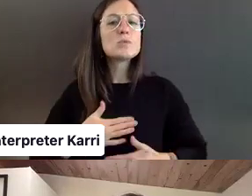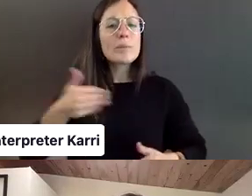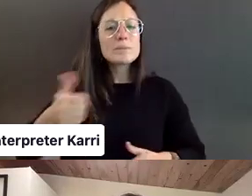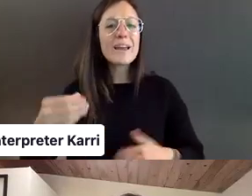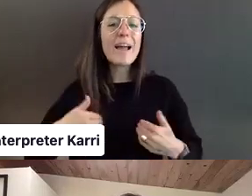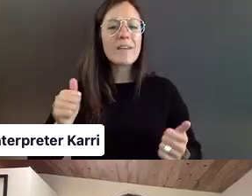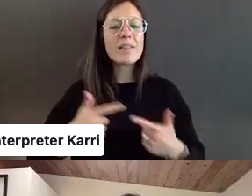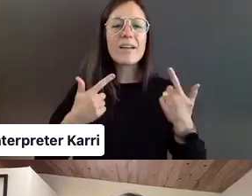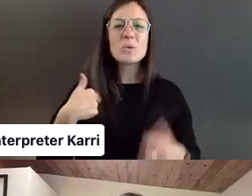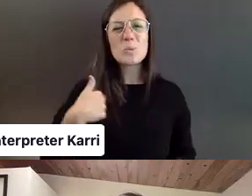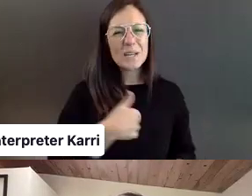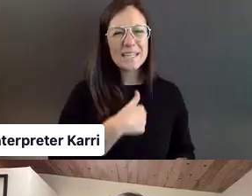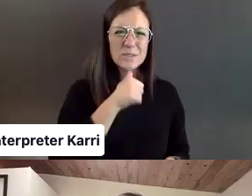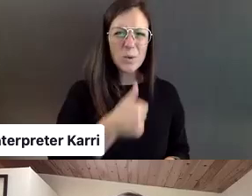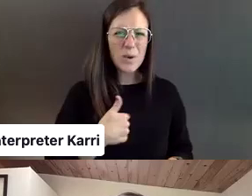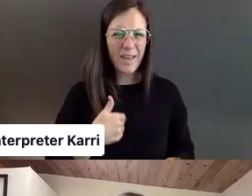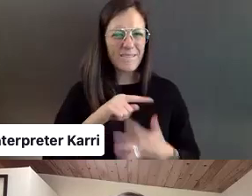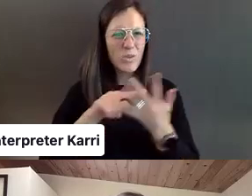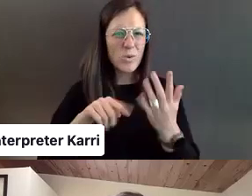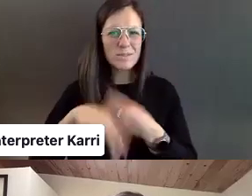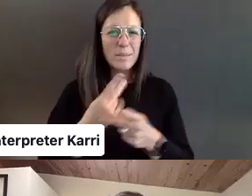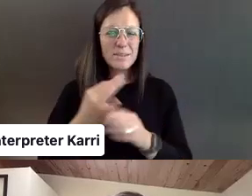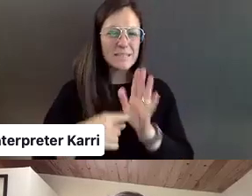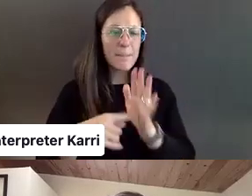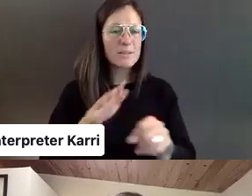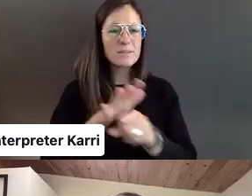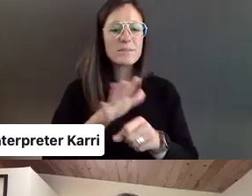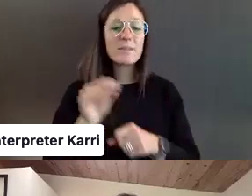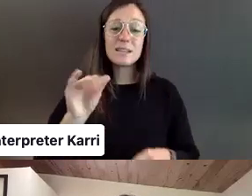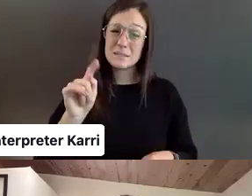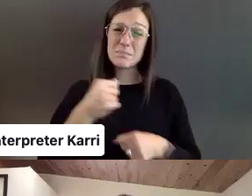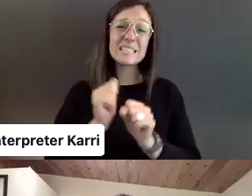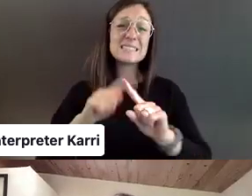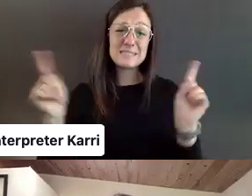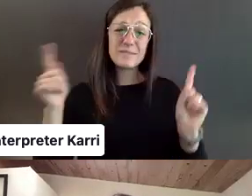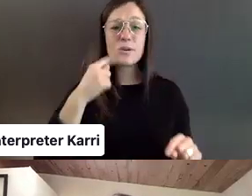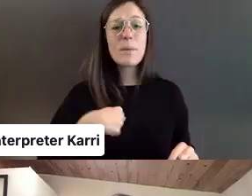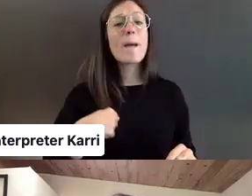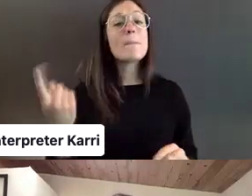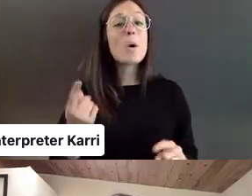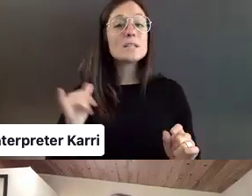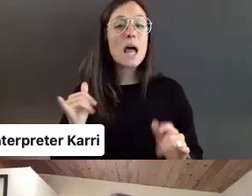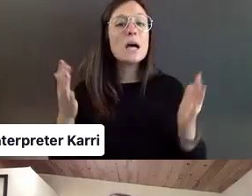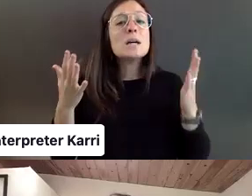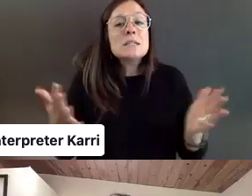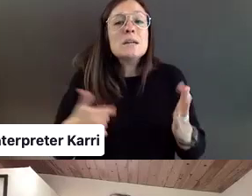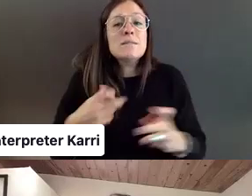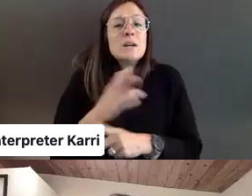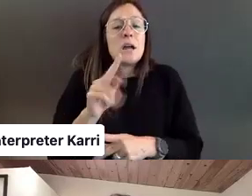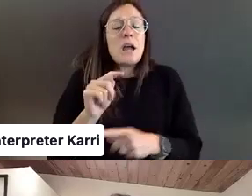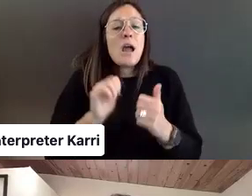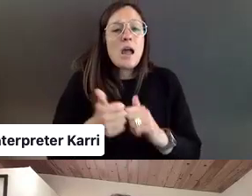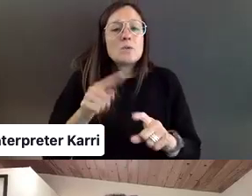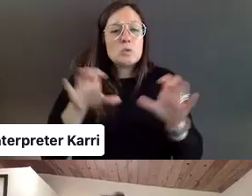don't feel like we have those examples enough. It does make a difference because for me, I'm always like, I have to figure out how to do